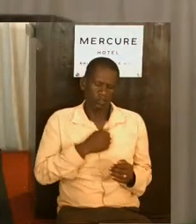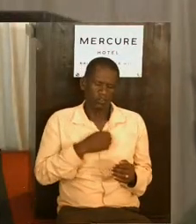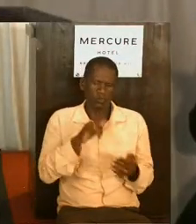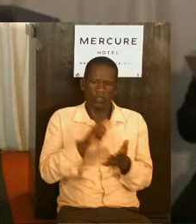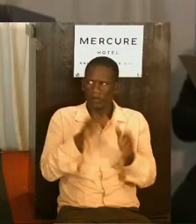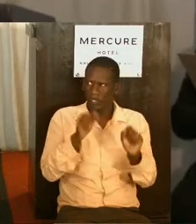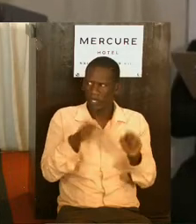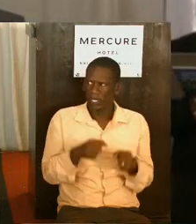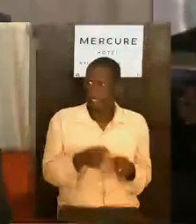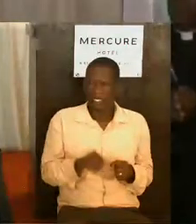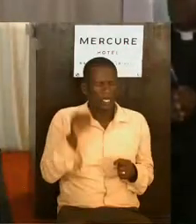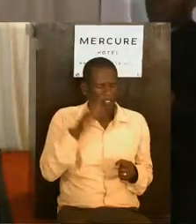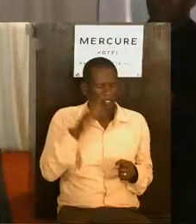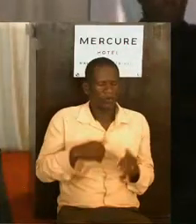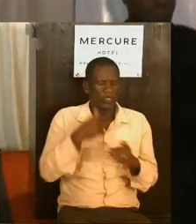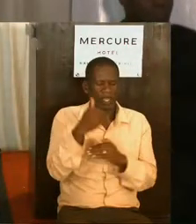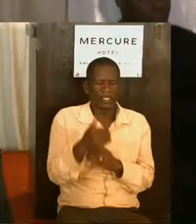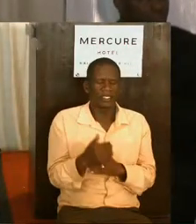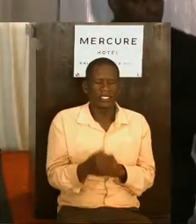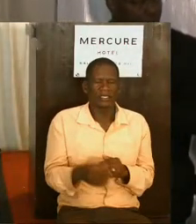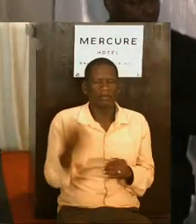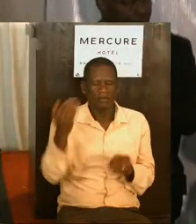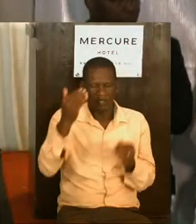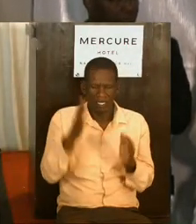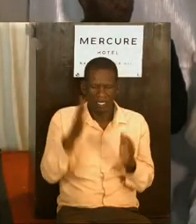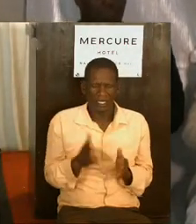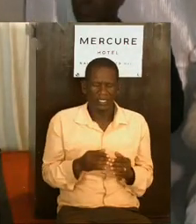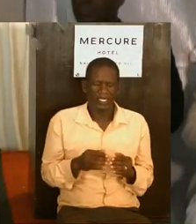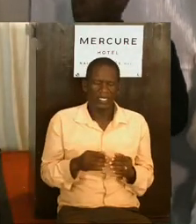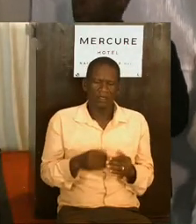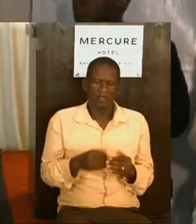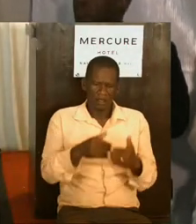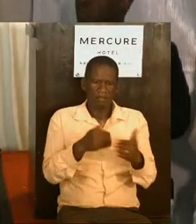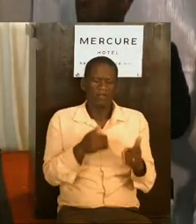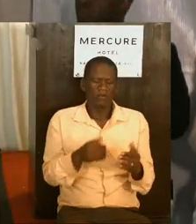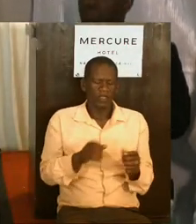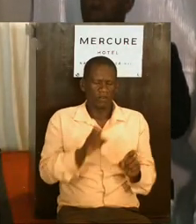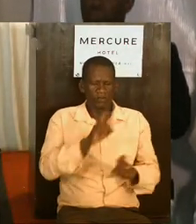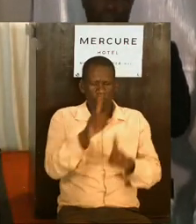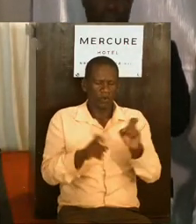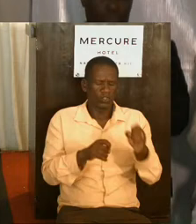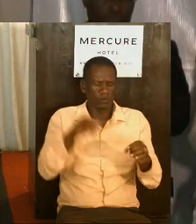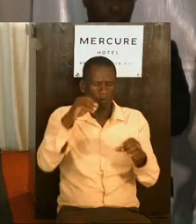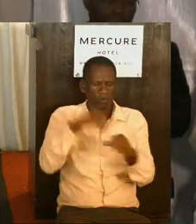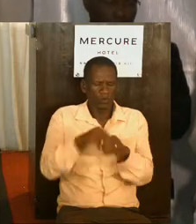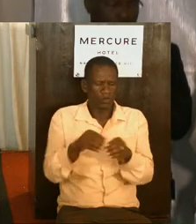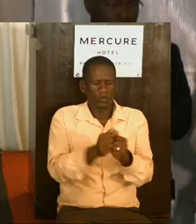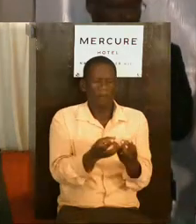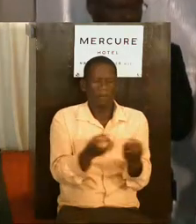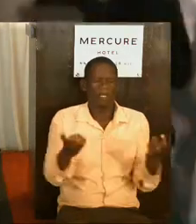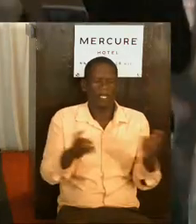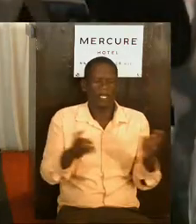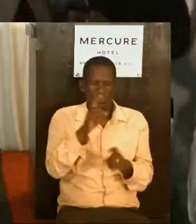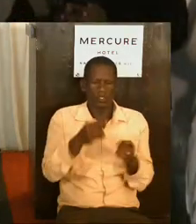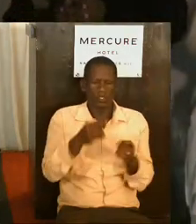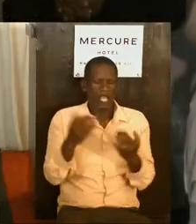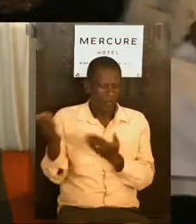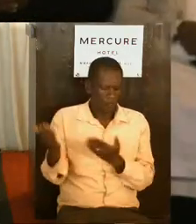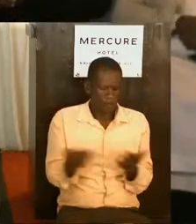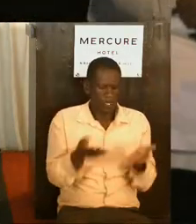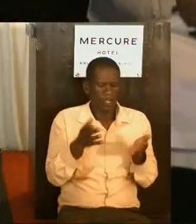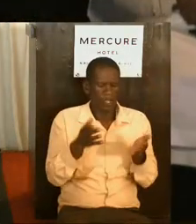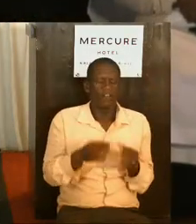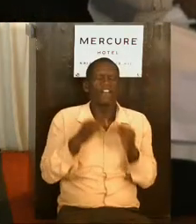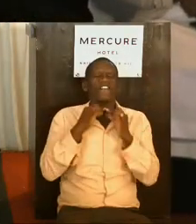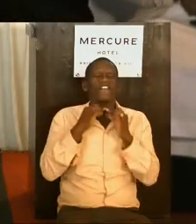so that we can listen to the next presenters just before we we have a combined plenary so let me bring on board